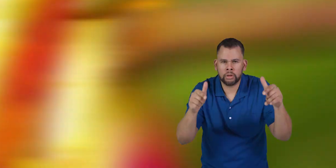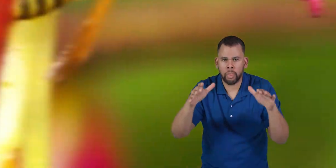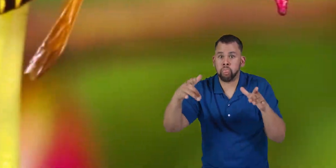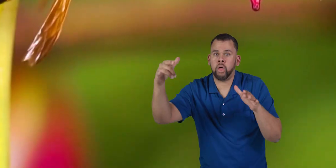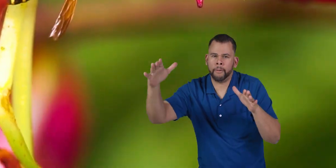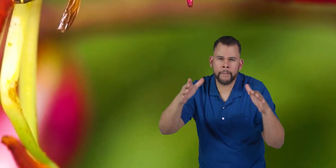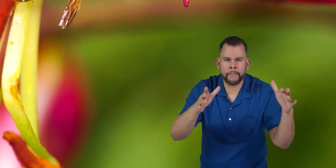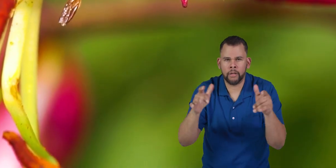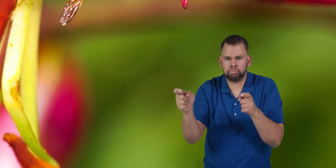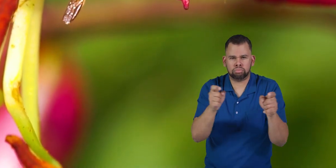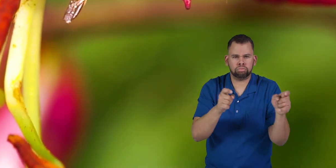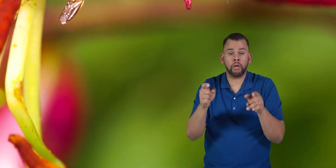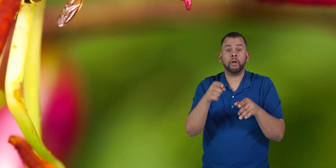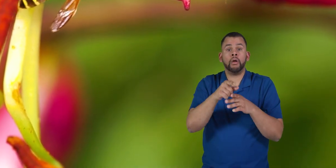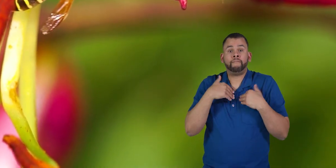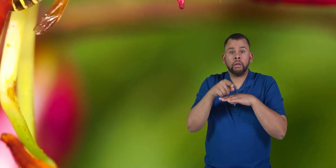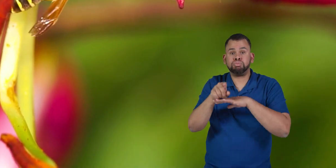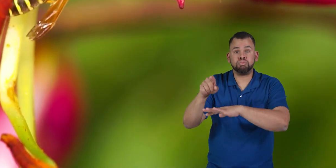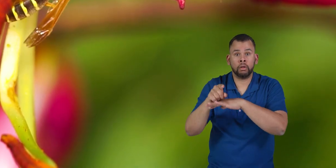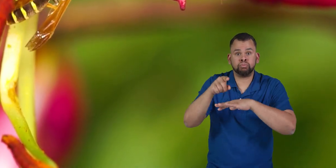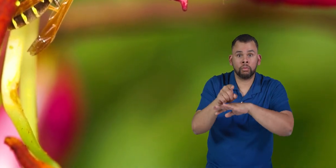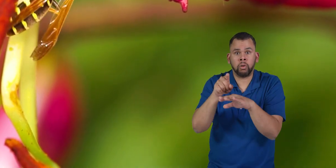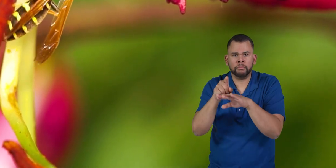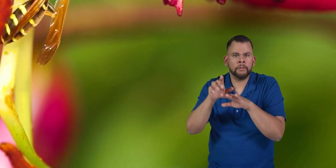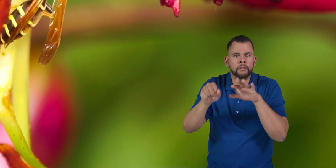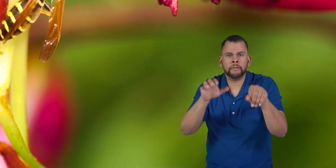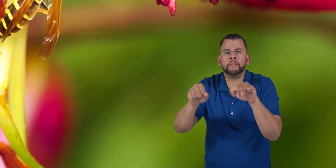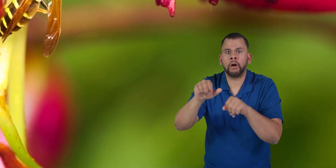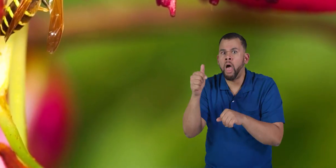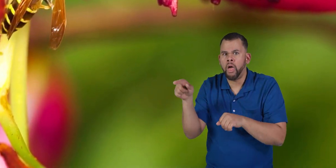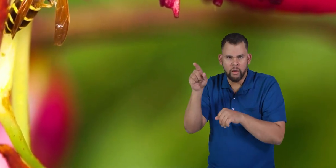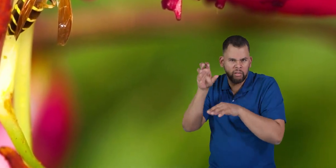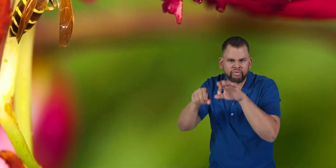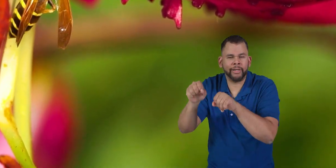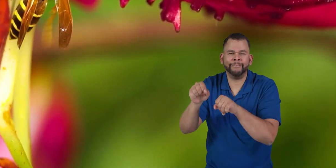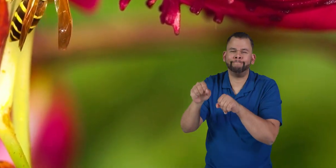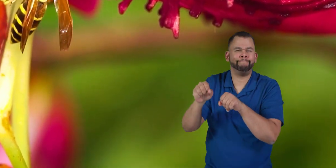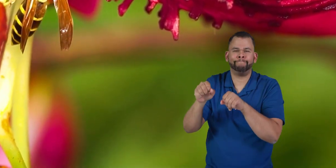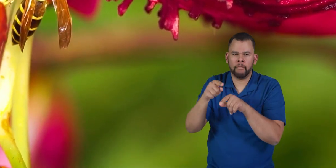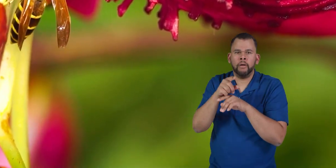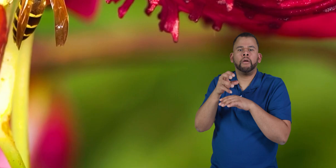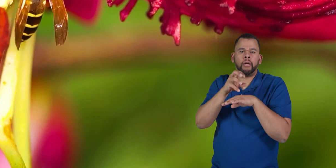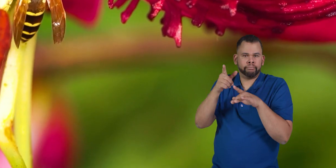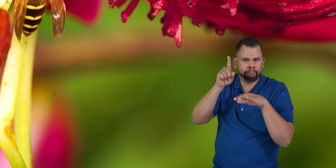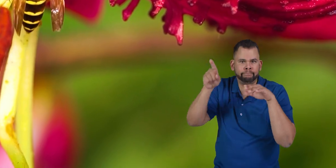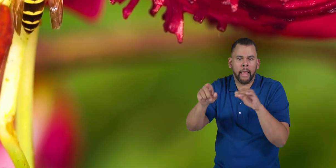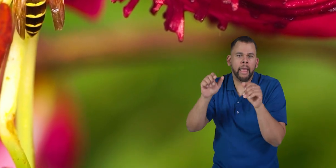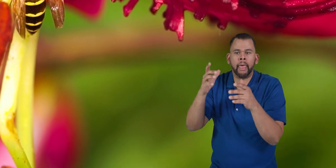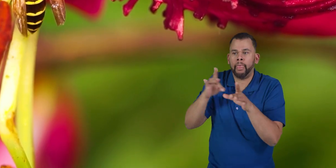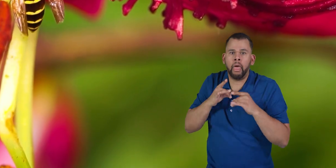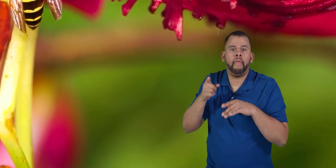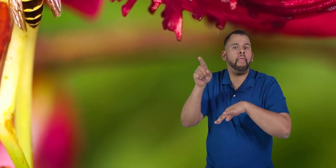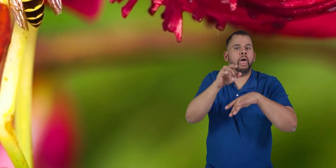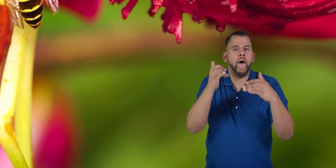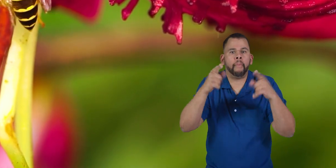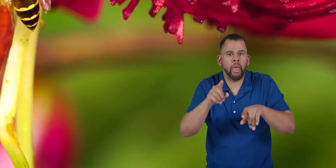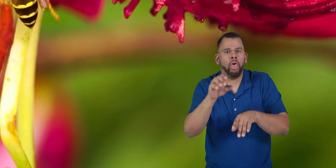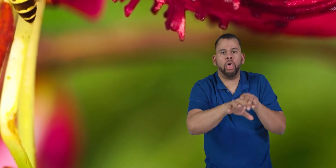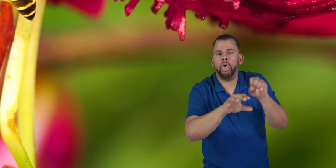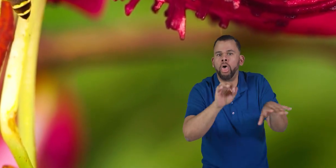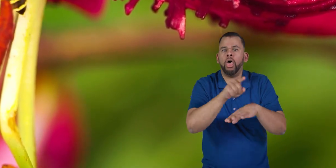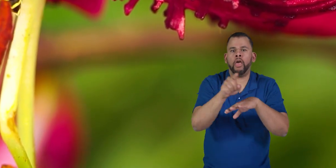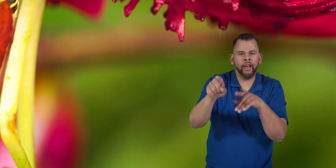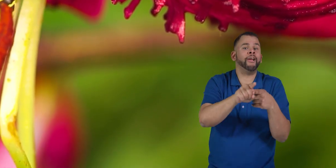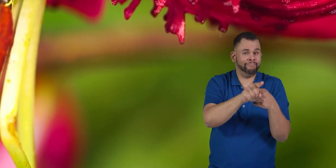while they don't have fuzzy bodies like a bee to collect pollen they accidentally pollinate flowers by carrying and dropping